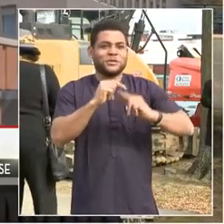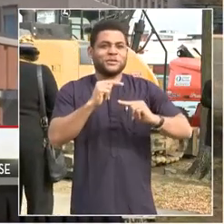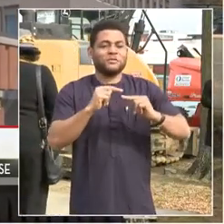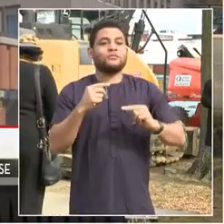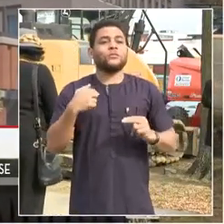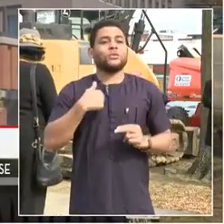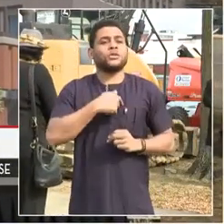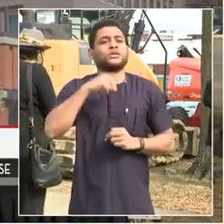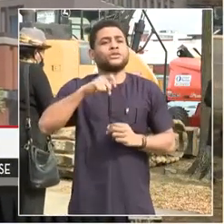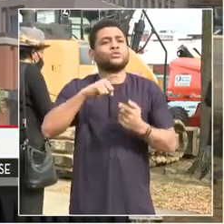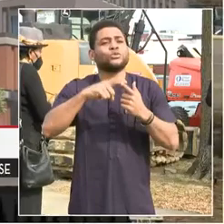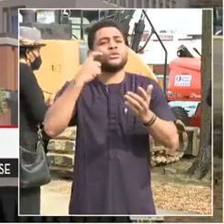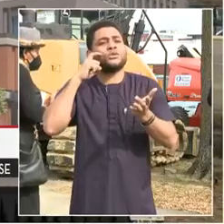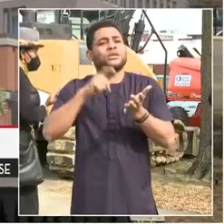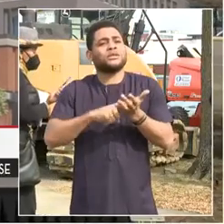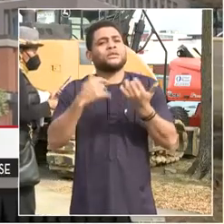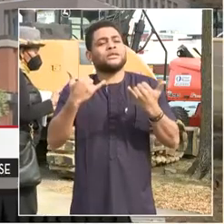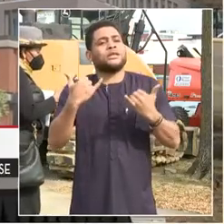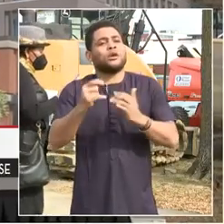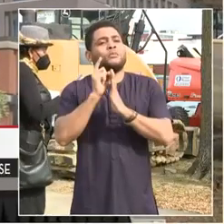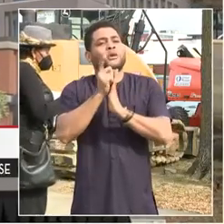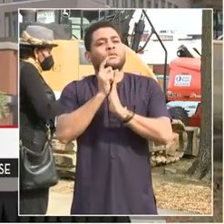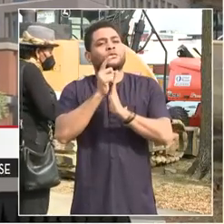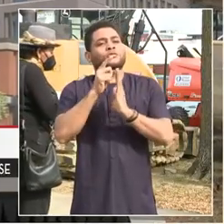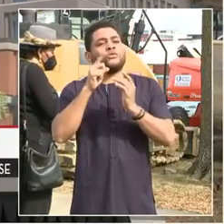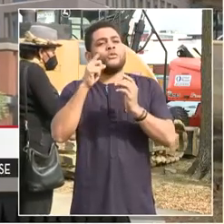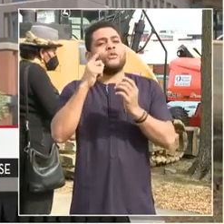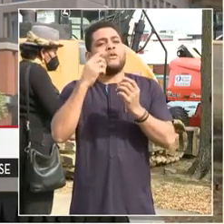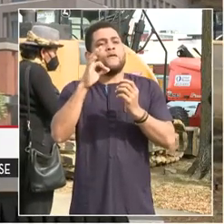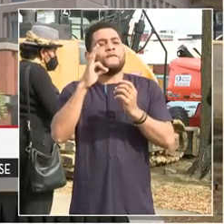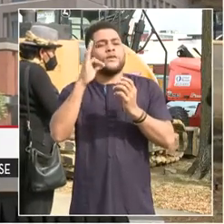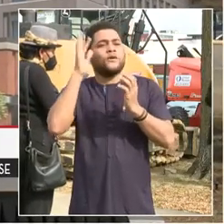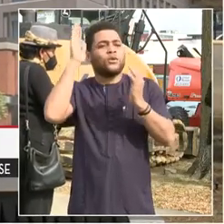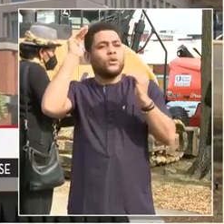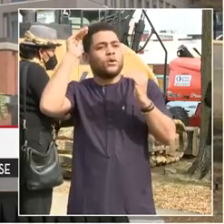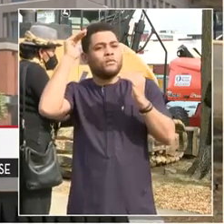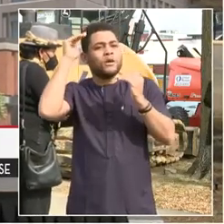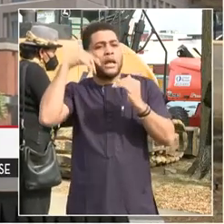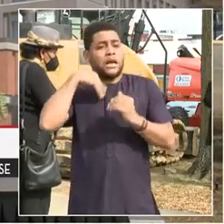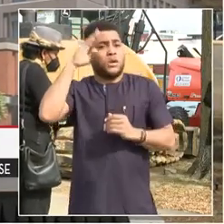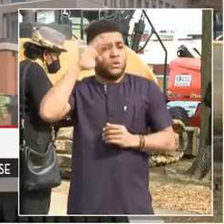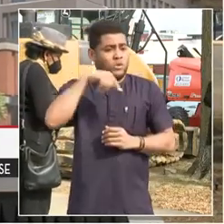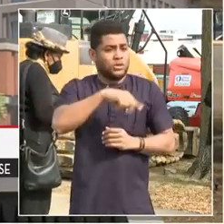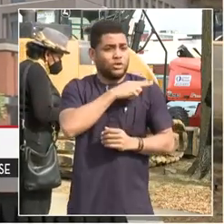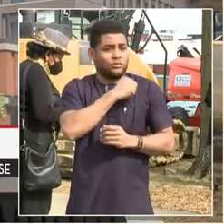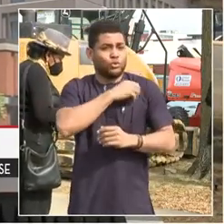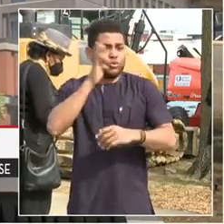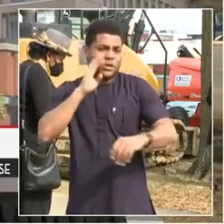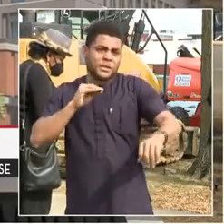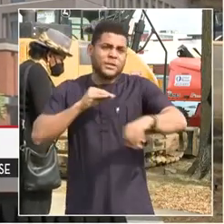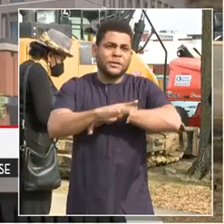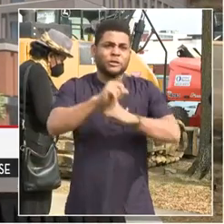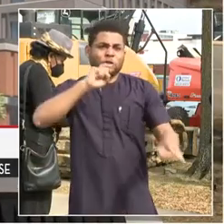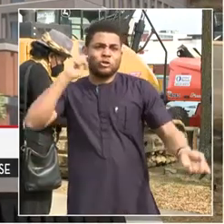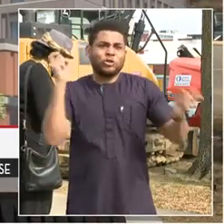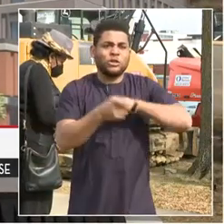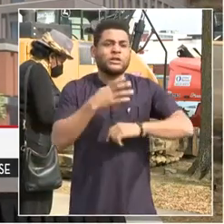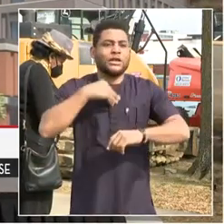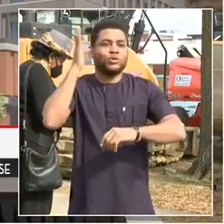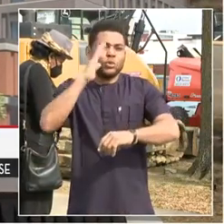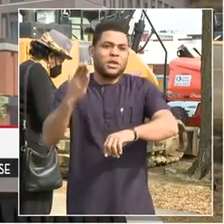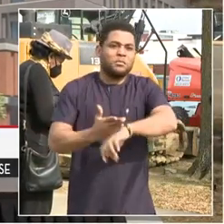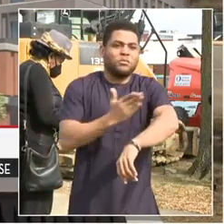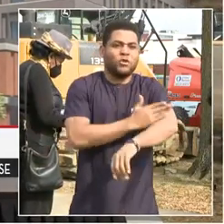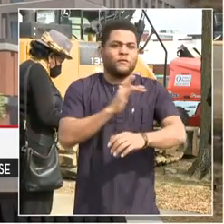hope. I have no doubt that this hospital will be pivotal in changing and improving healthcare in our nation's